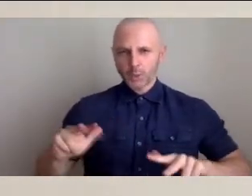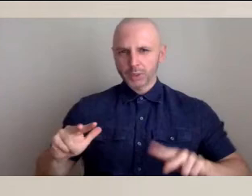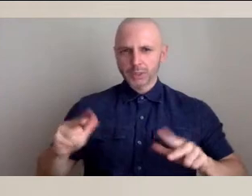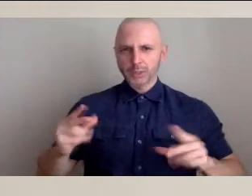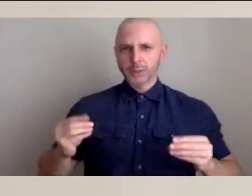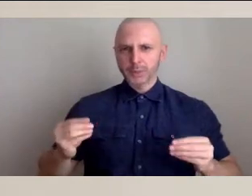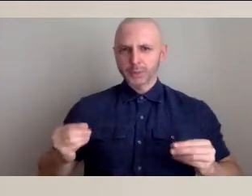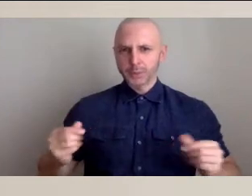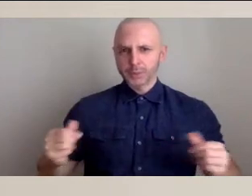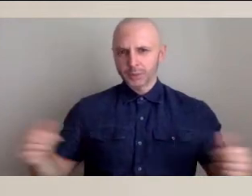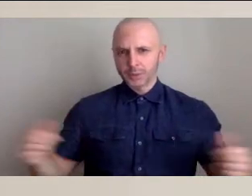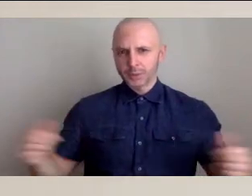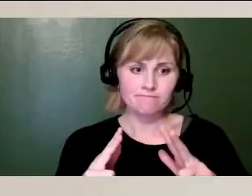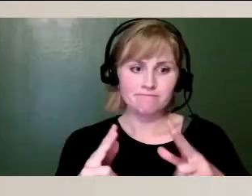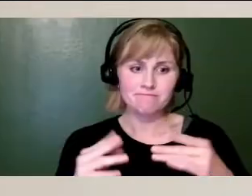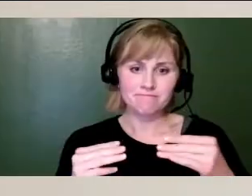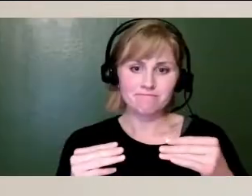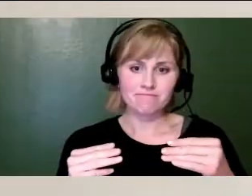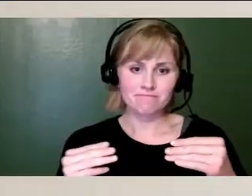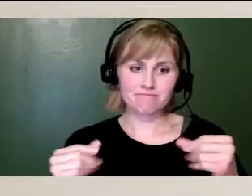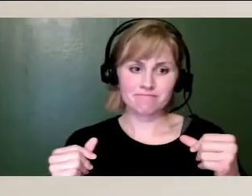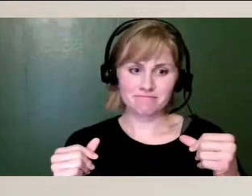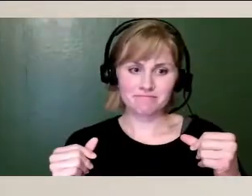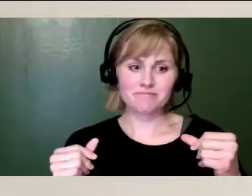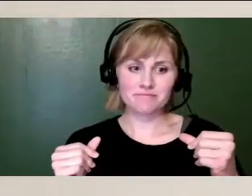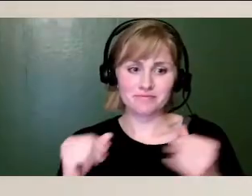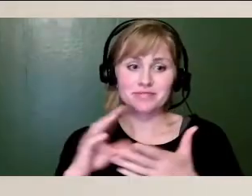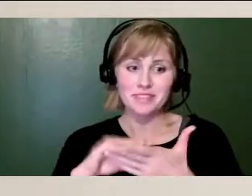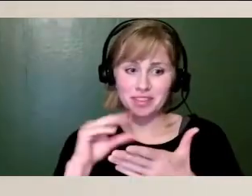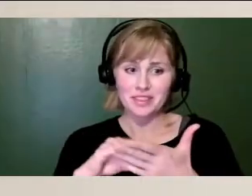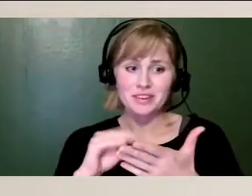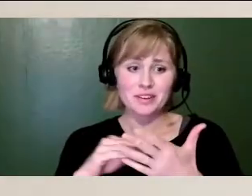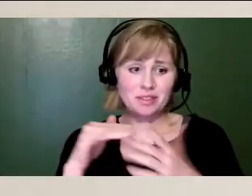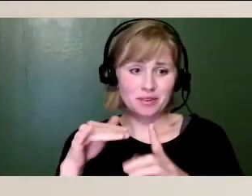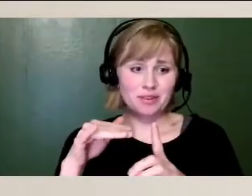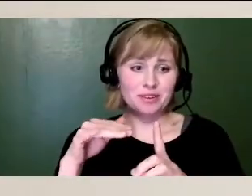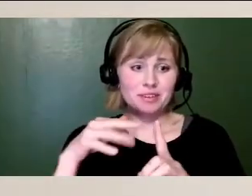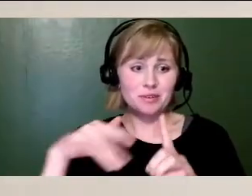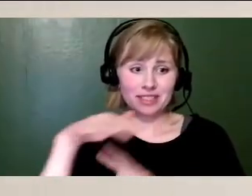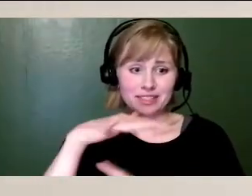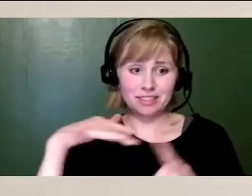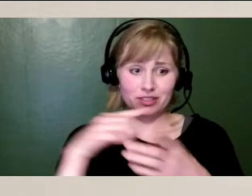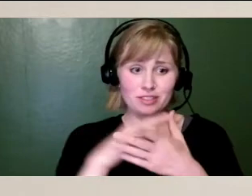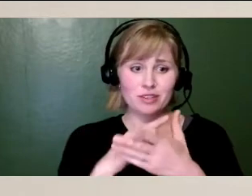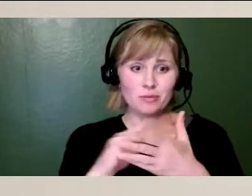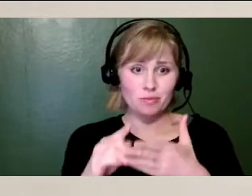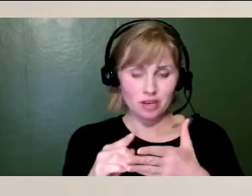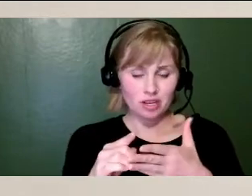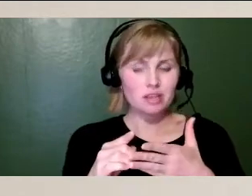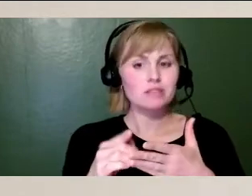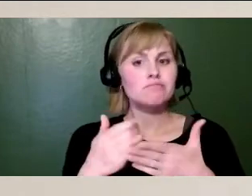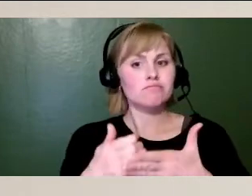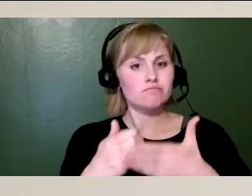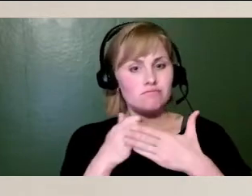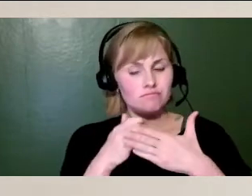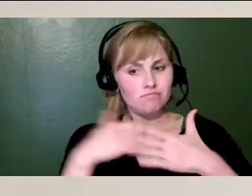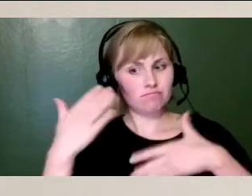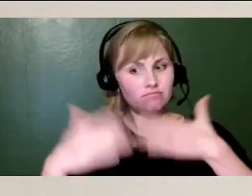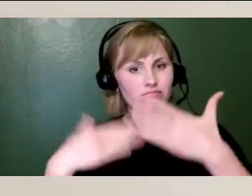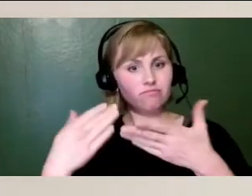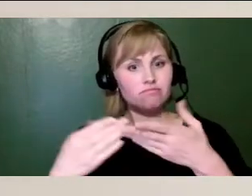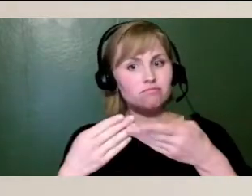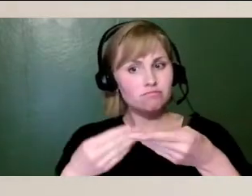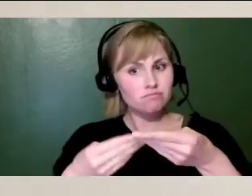learning. Learning from orientation week to help make classes better allowed this process to become more and more smooth as the weeks went